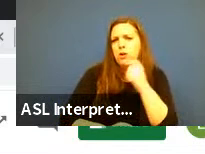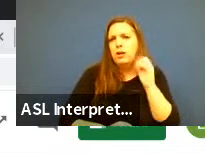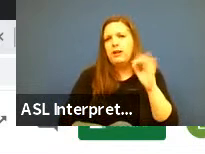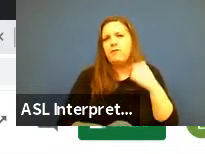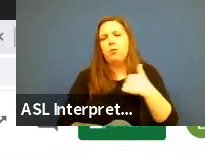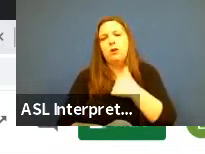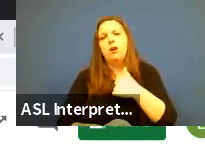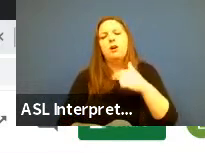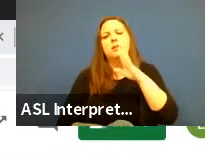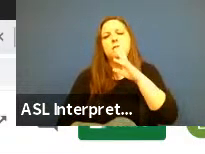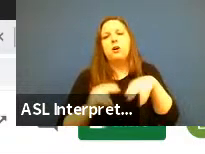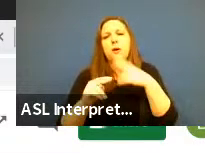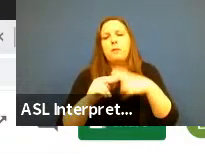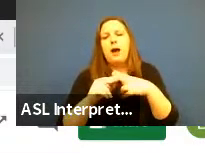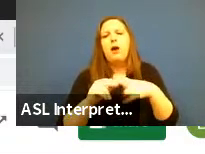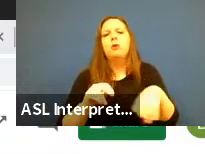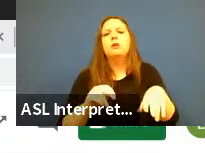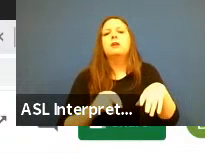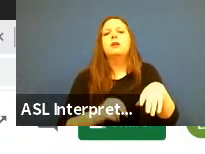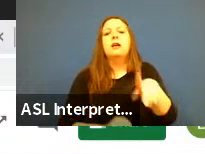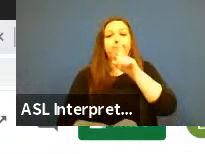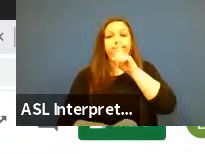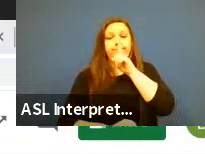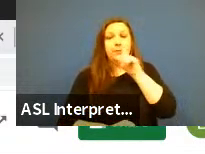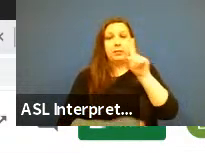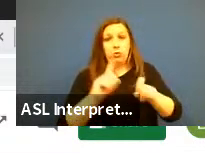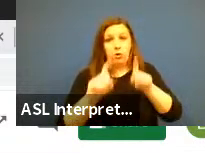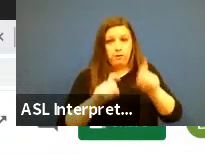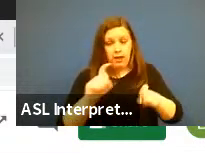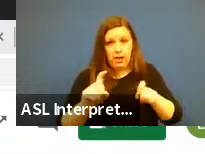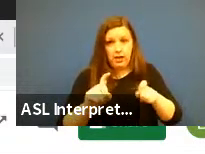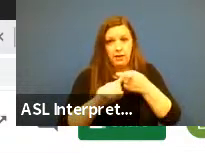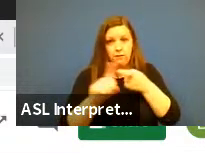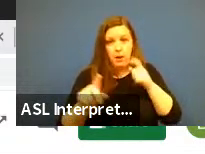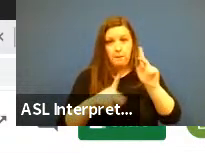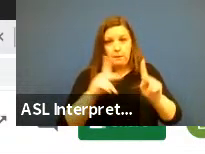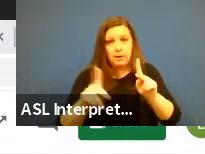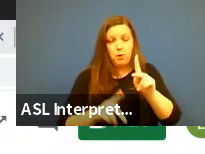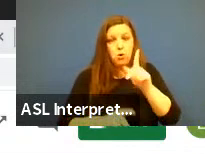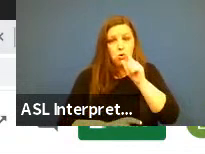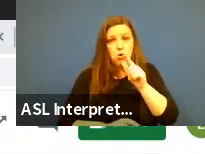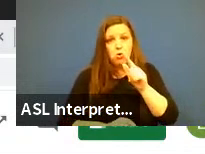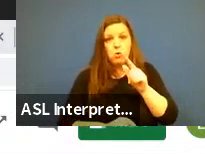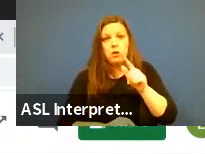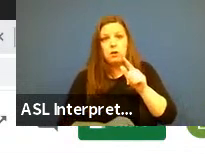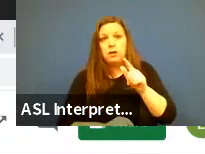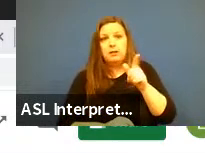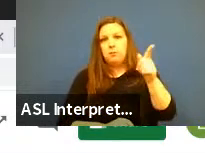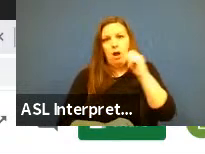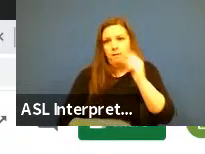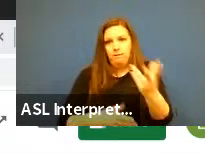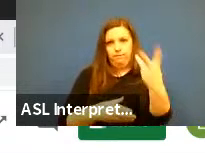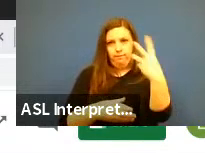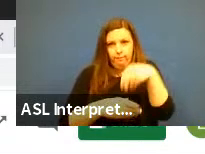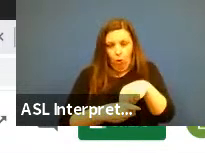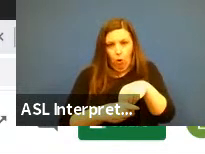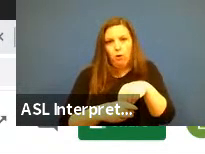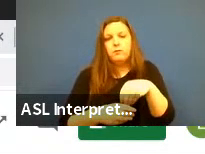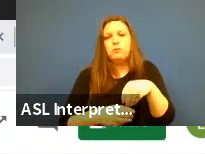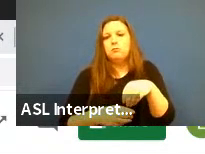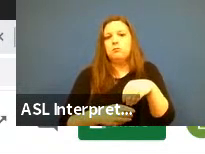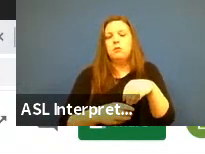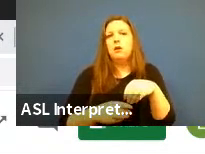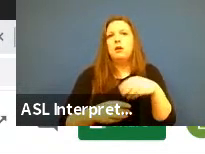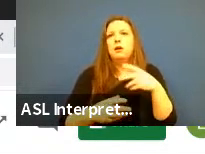survey that is performed by people who aren't, have no skin in the game, to say, if you